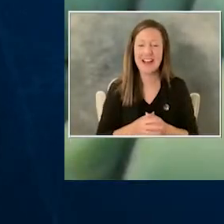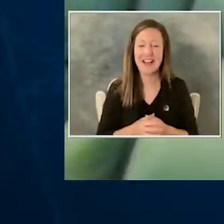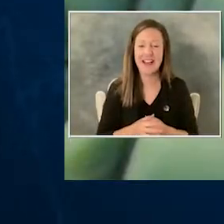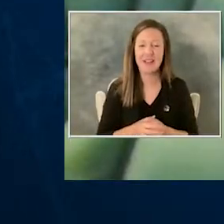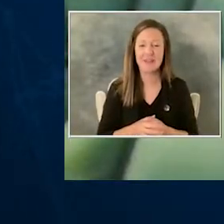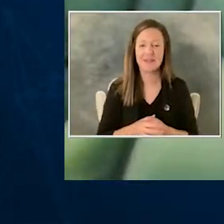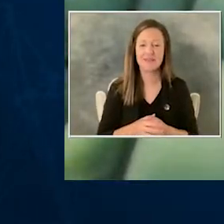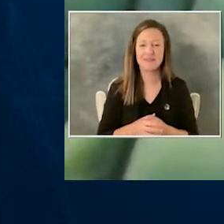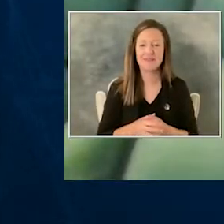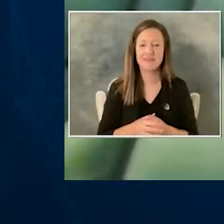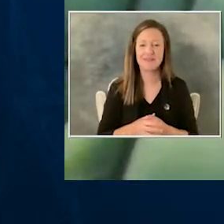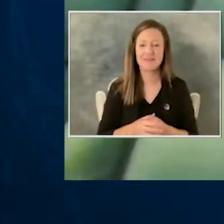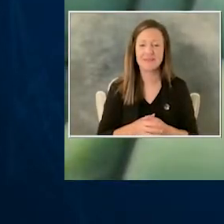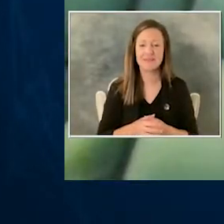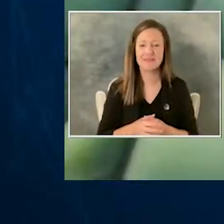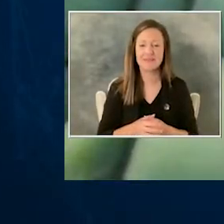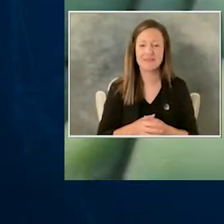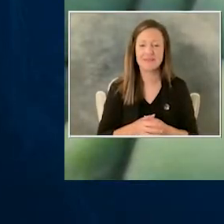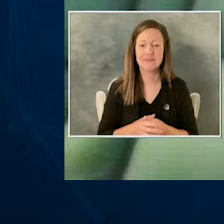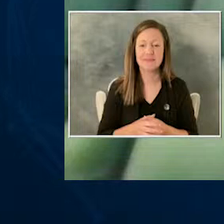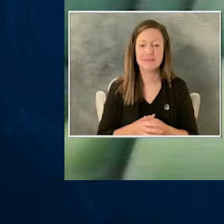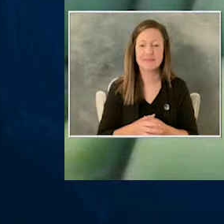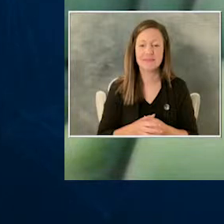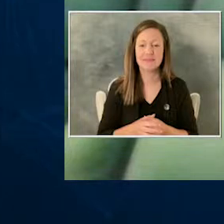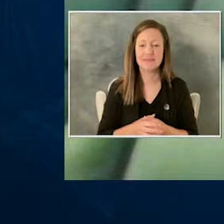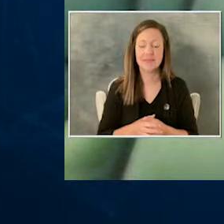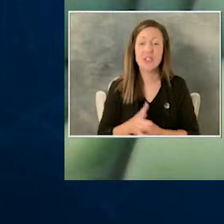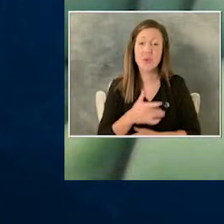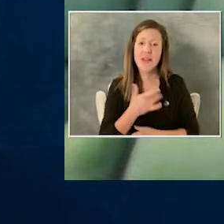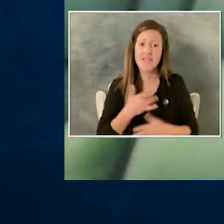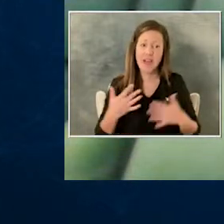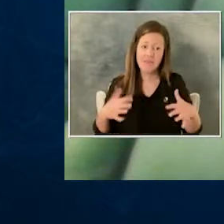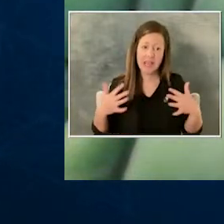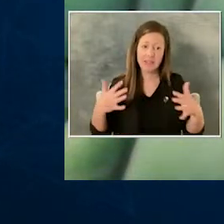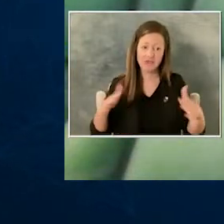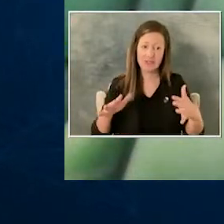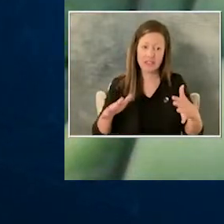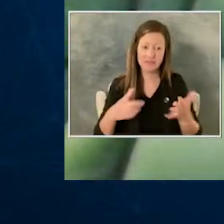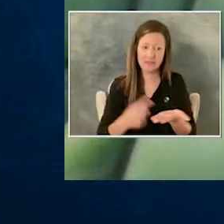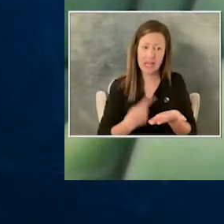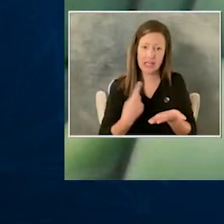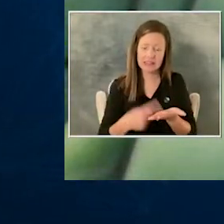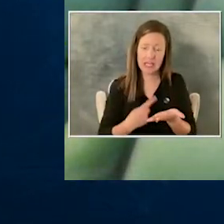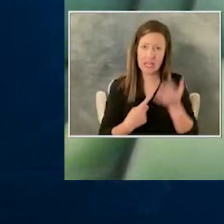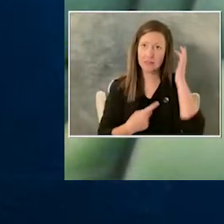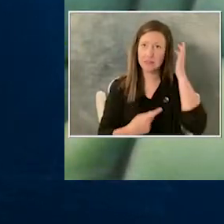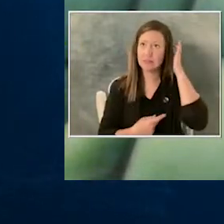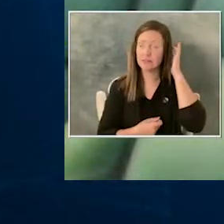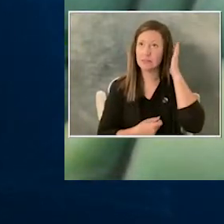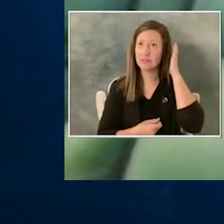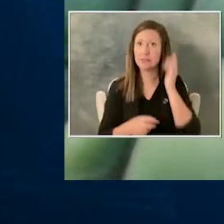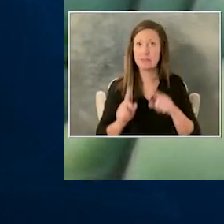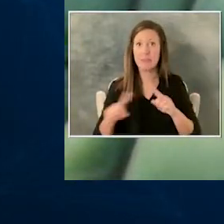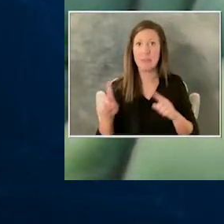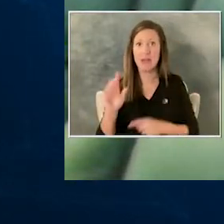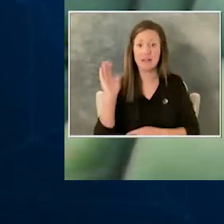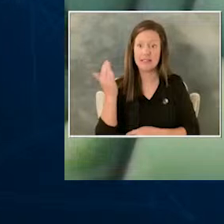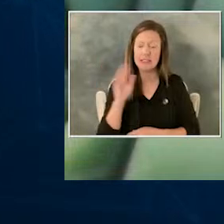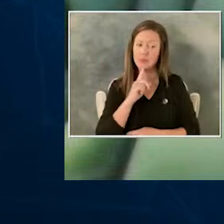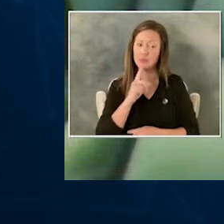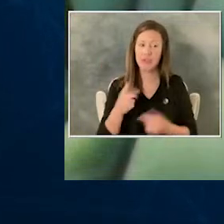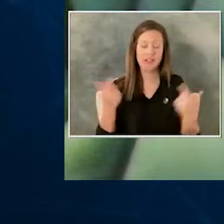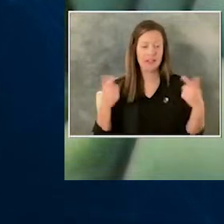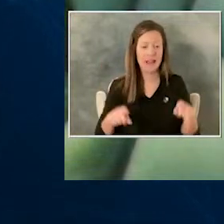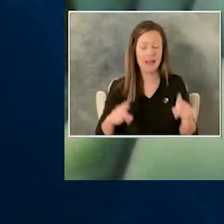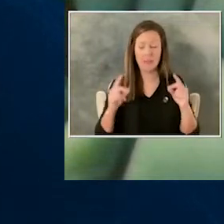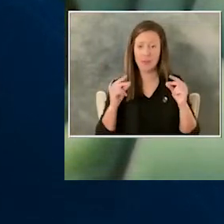felt I was a little anxious at times about it, but it seemed to go so quickly once